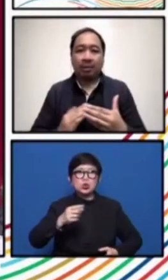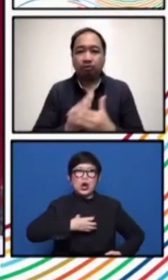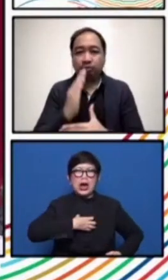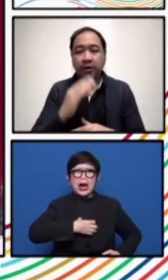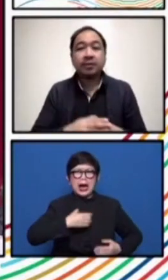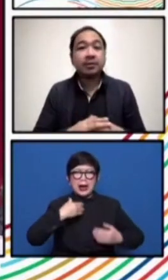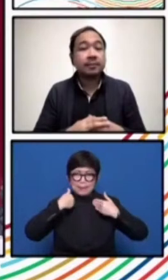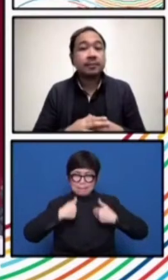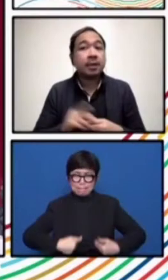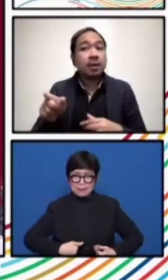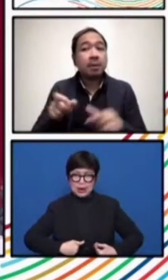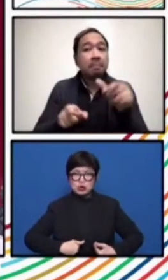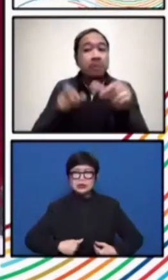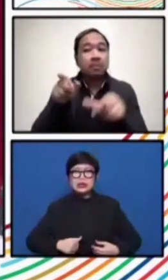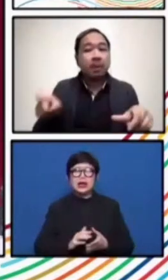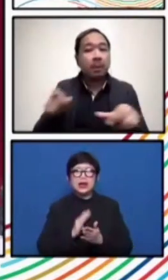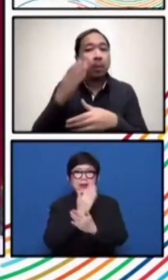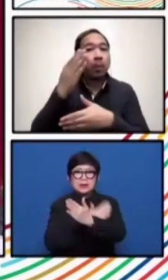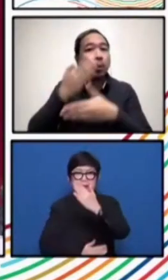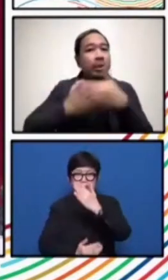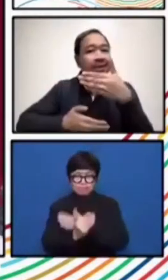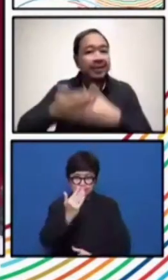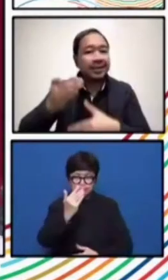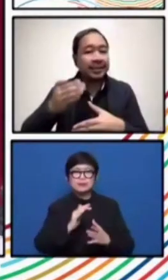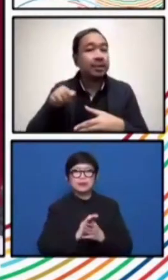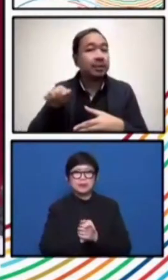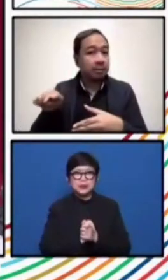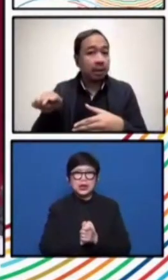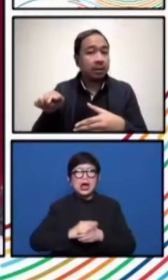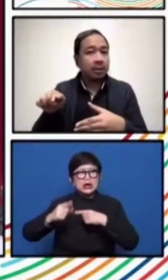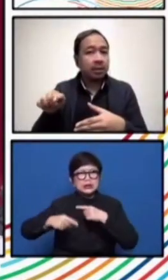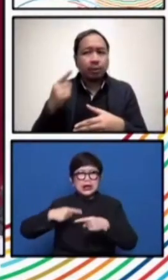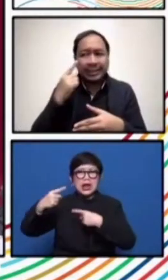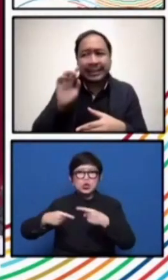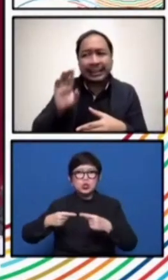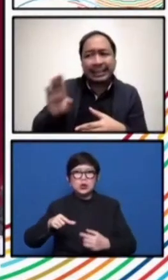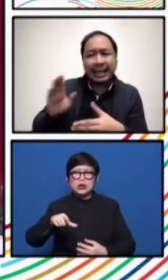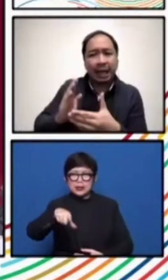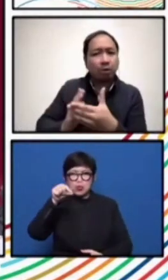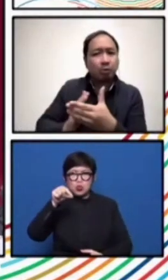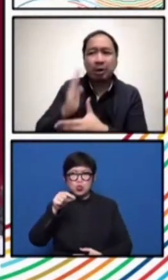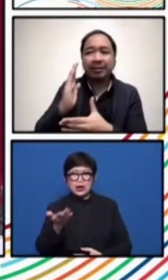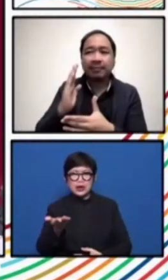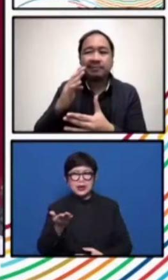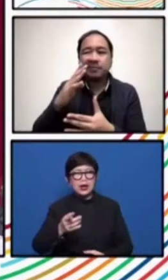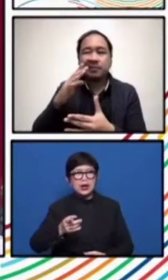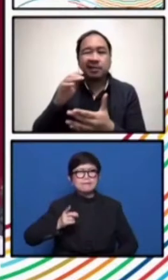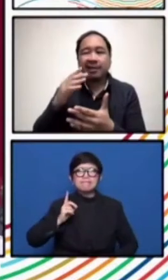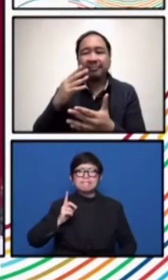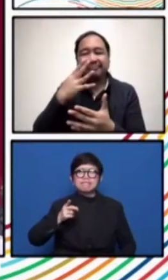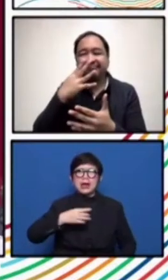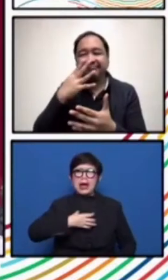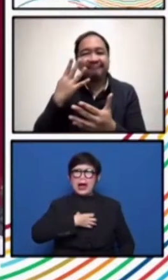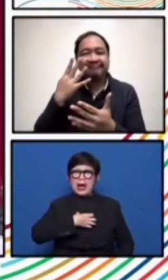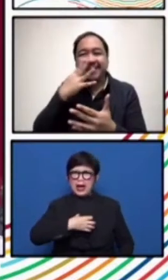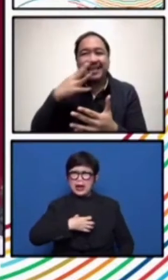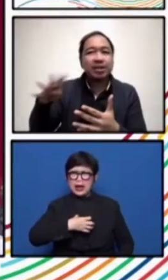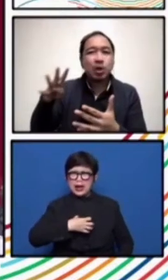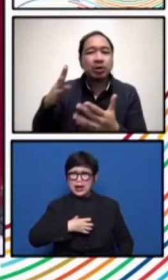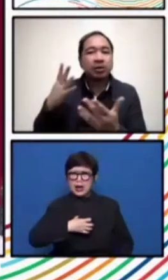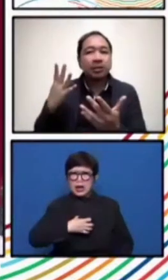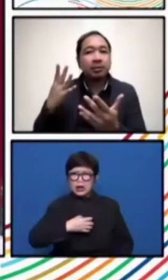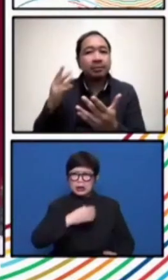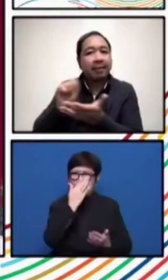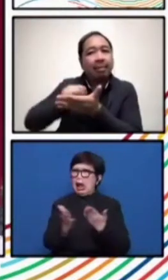disabilities always find this right being violated with no provision